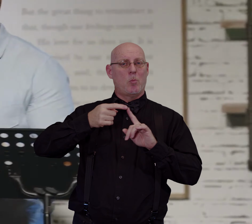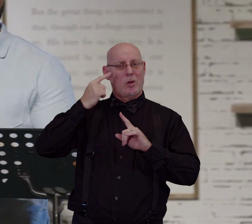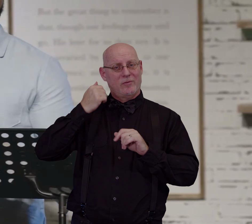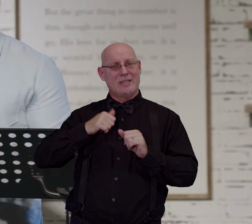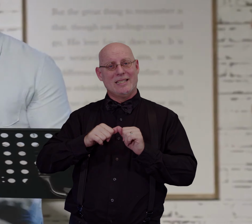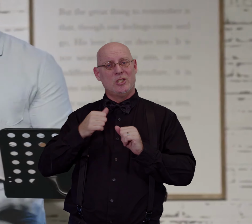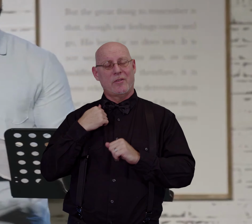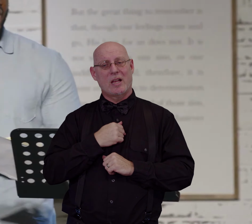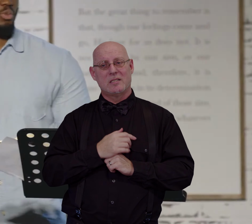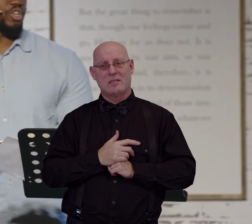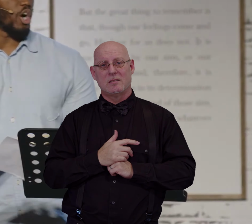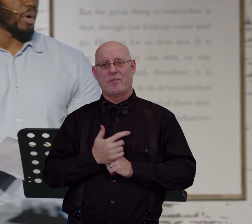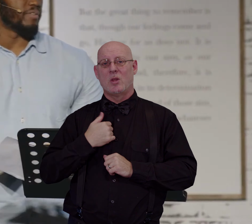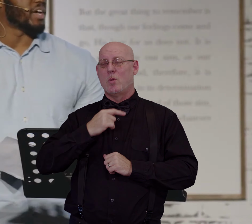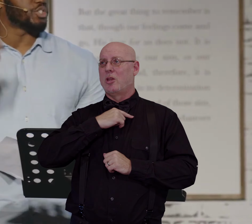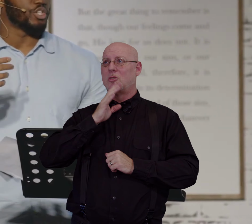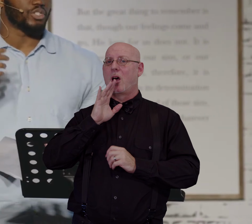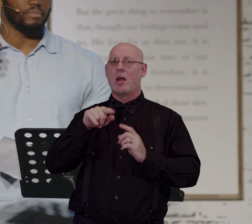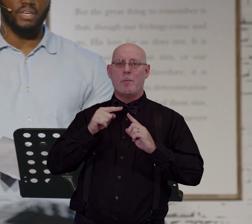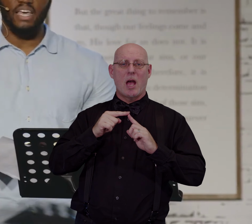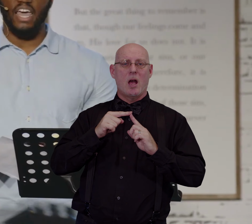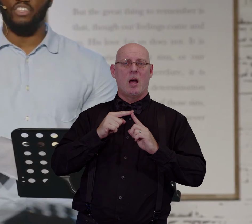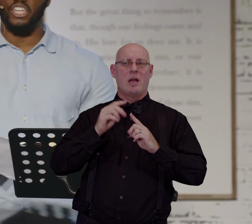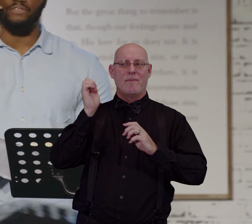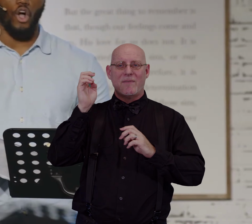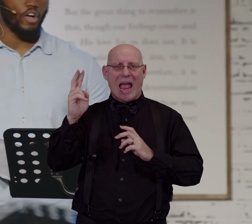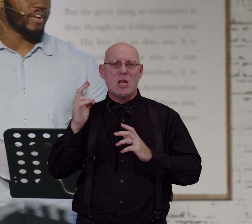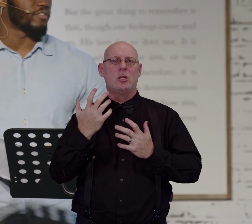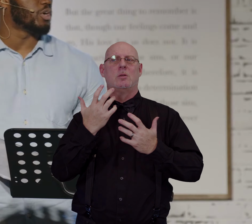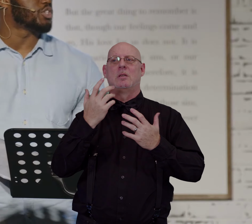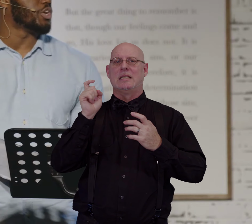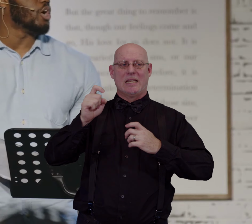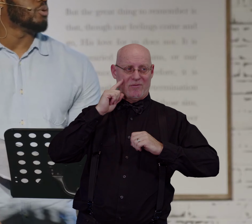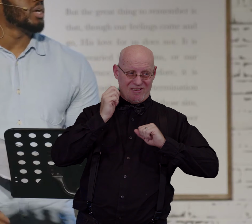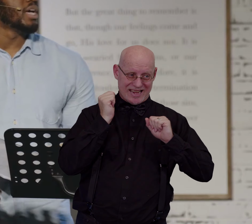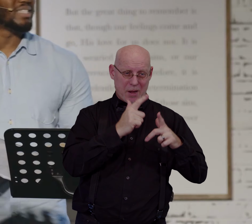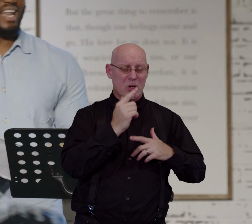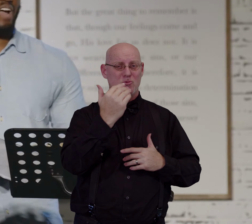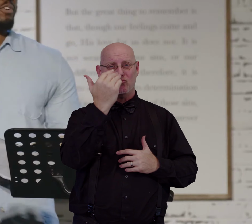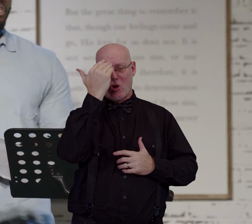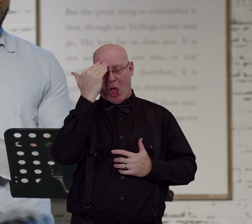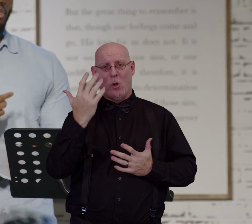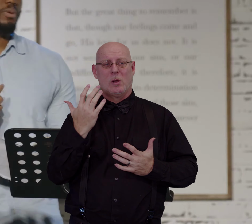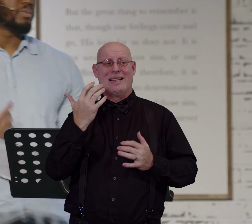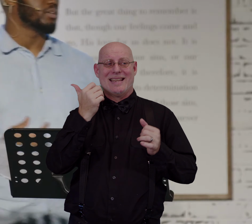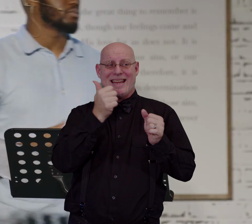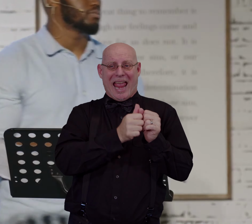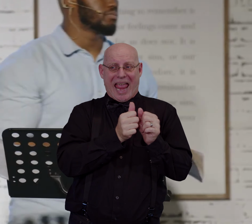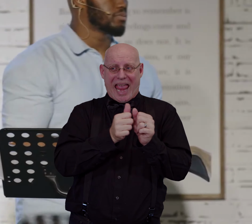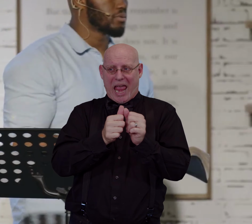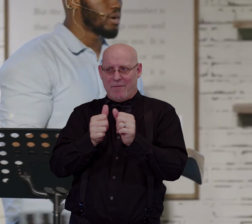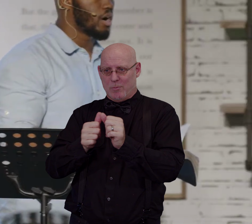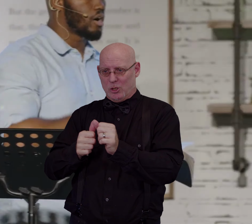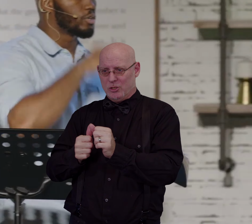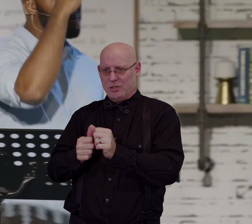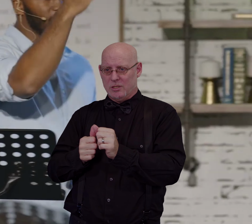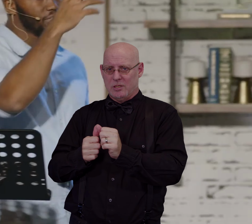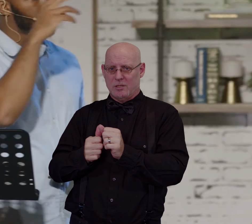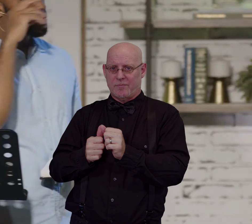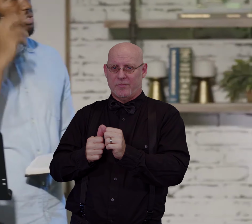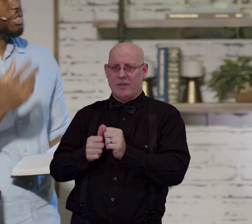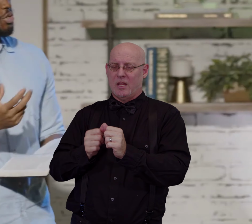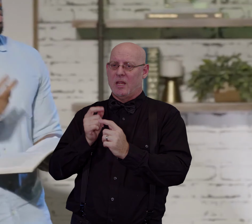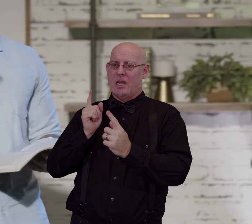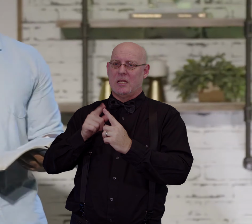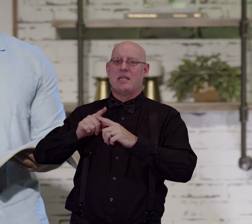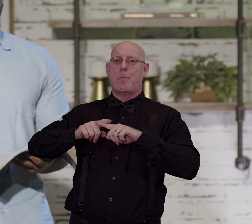for each of us as we talk about evangelism and the need for all of everyone to know is that every single human being, our ultimate destiny